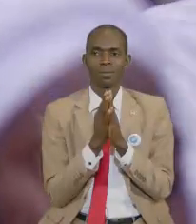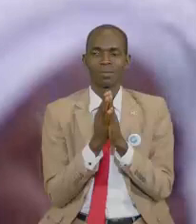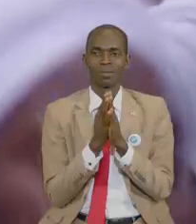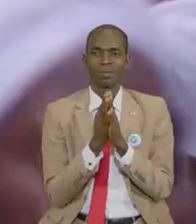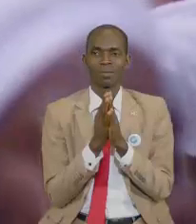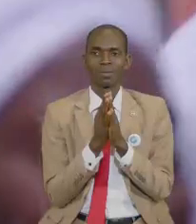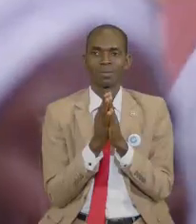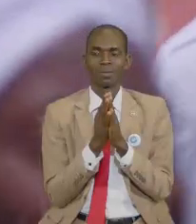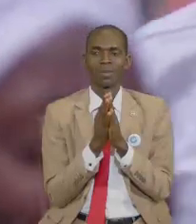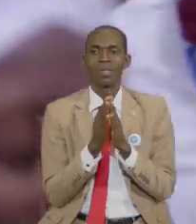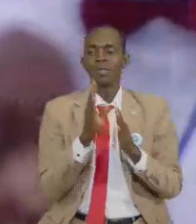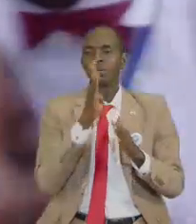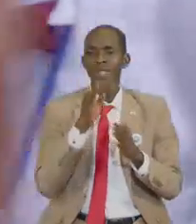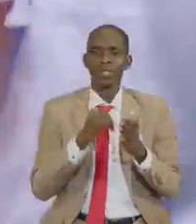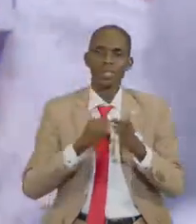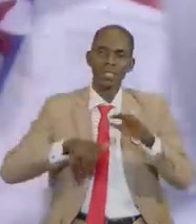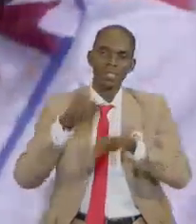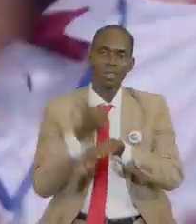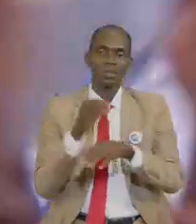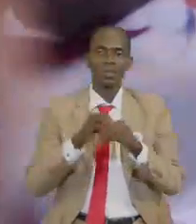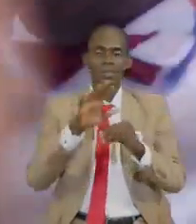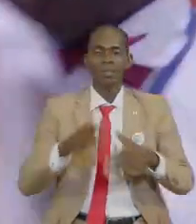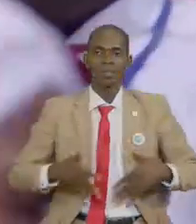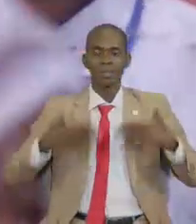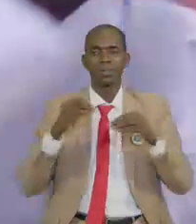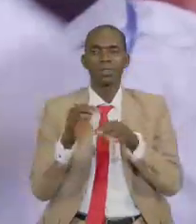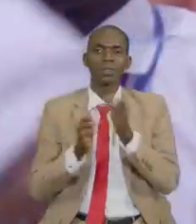Be it confirmed in your life in Jesus'